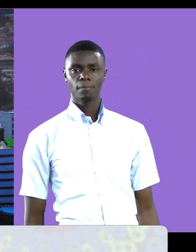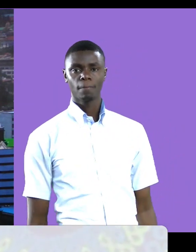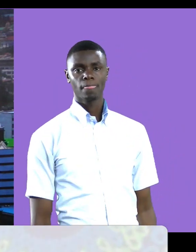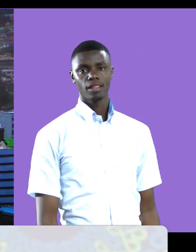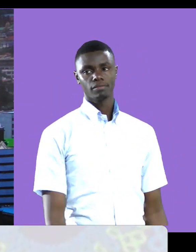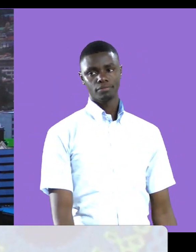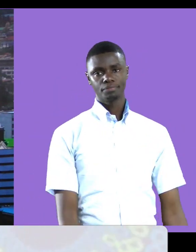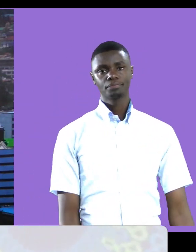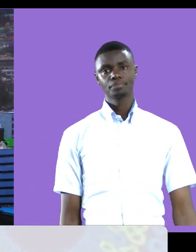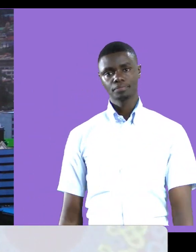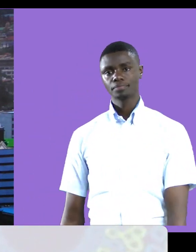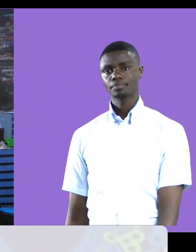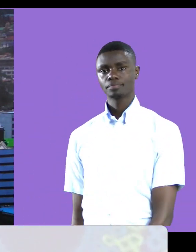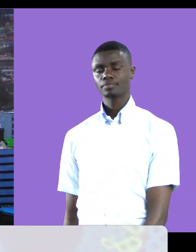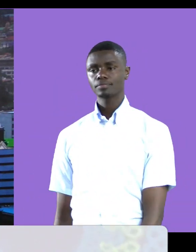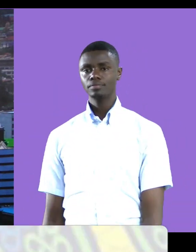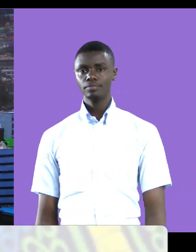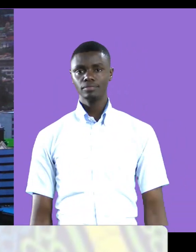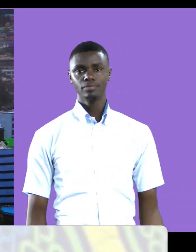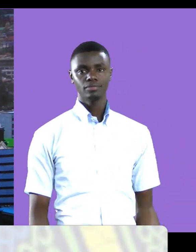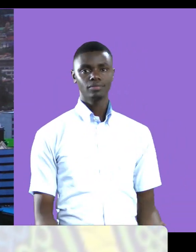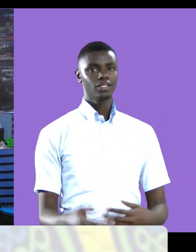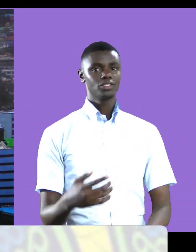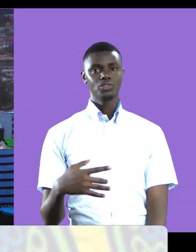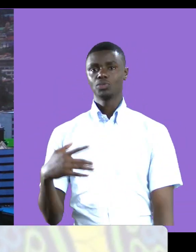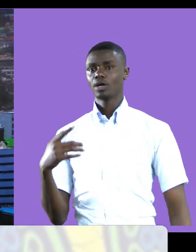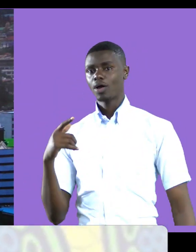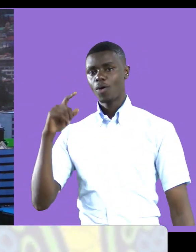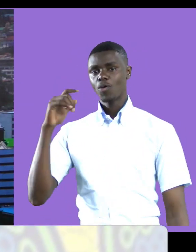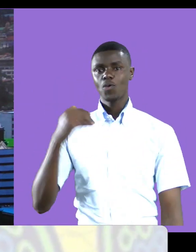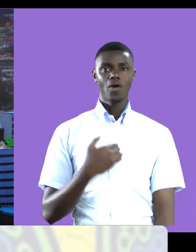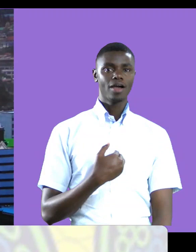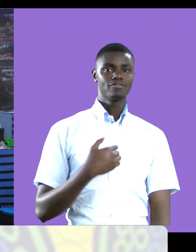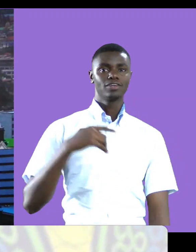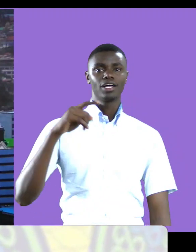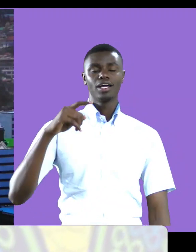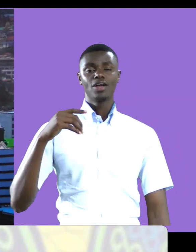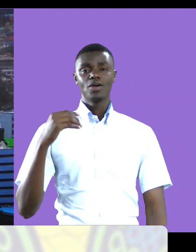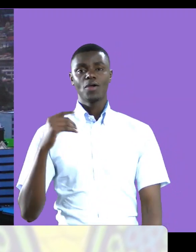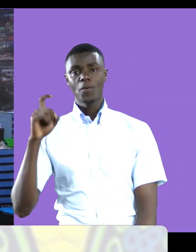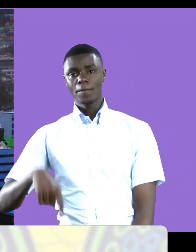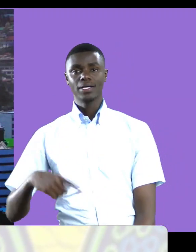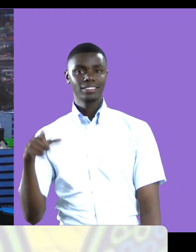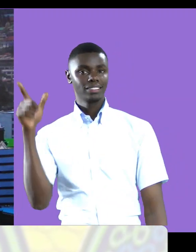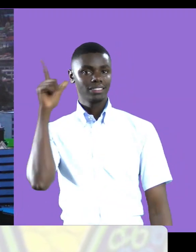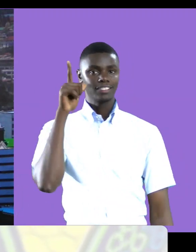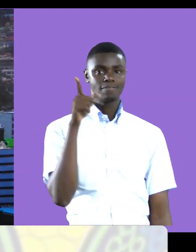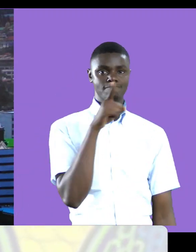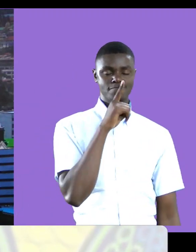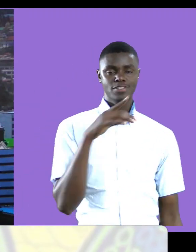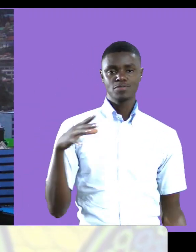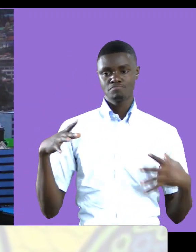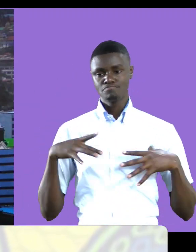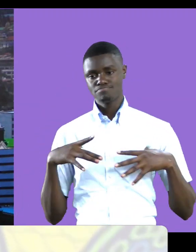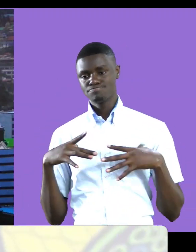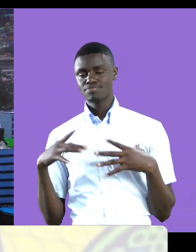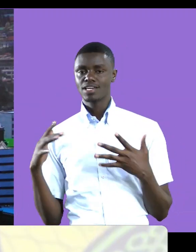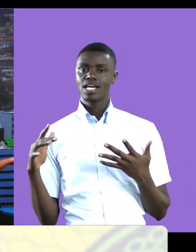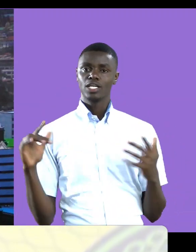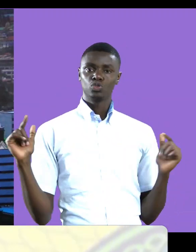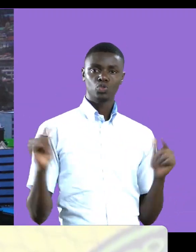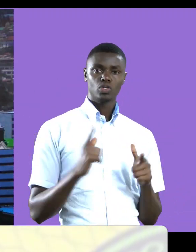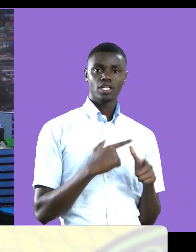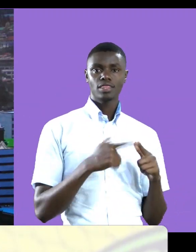Tafadhali. By the way. Wonderful. You just be silent and listen. Abbas. Awana mnagani. Kabisa kabisa. Tupunge hewa watu wangu tukiruto rugu some rabadab in